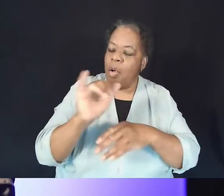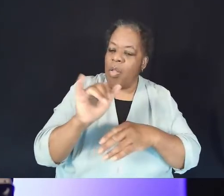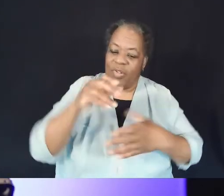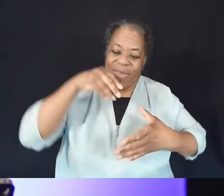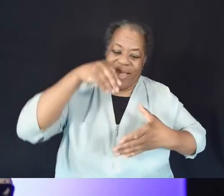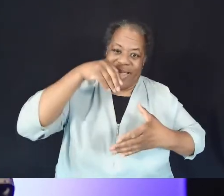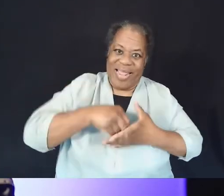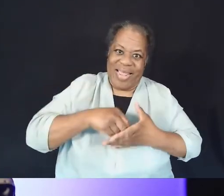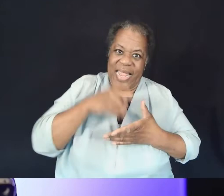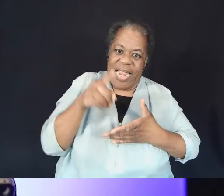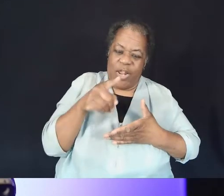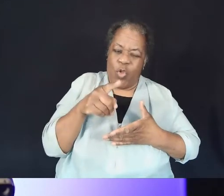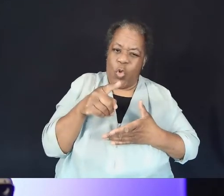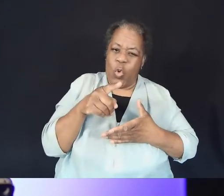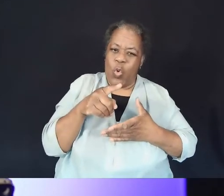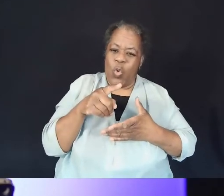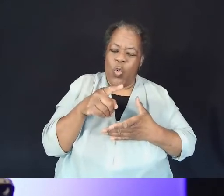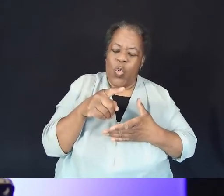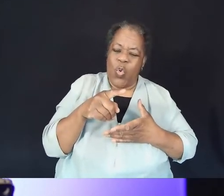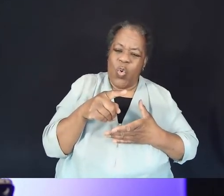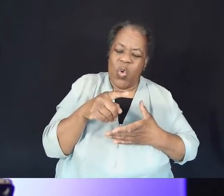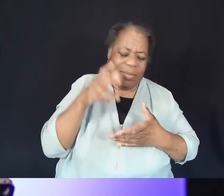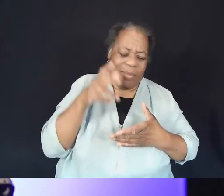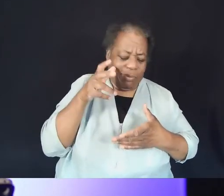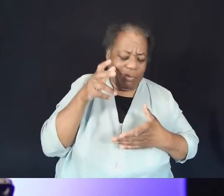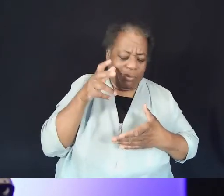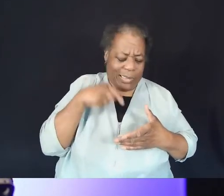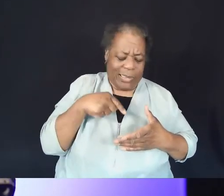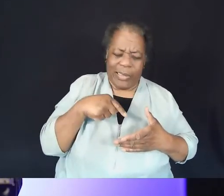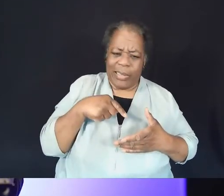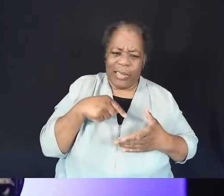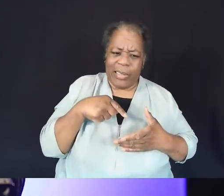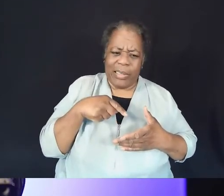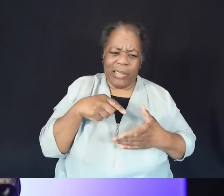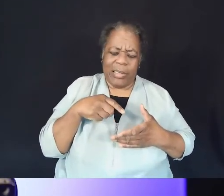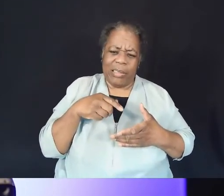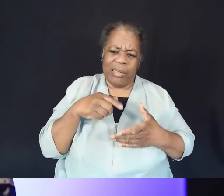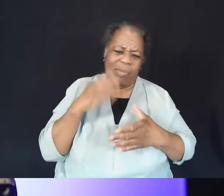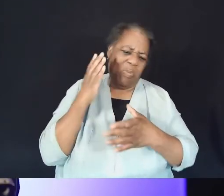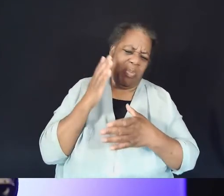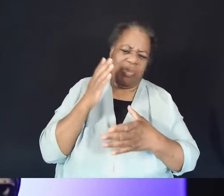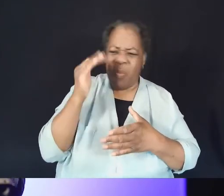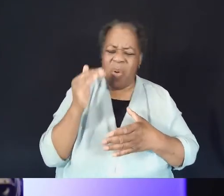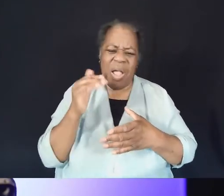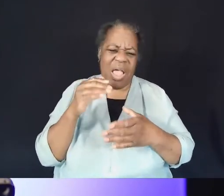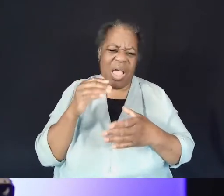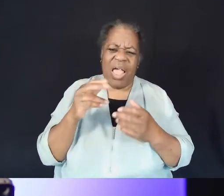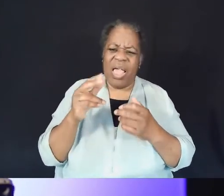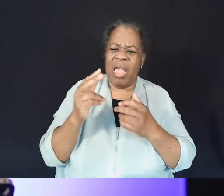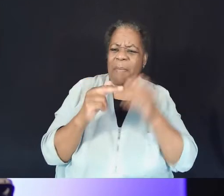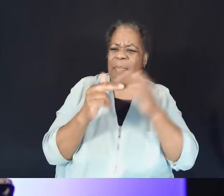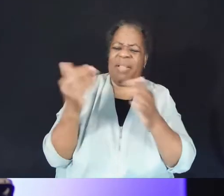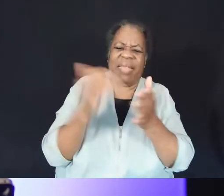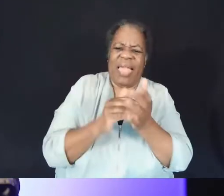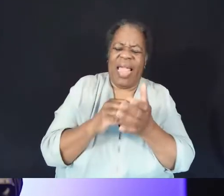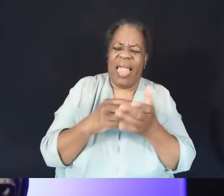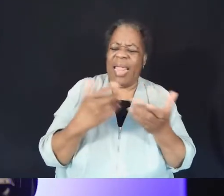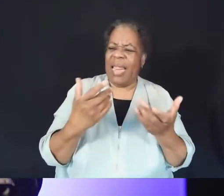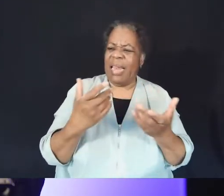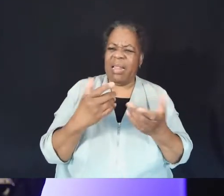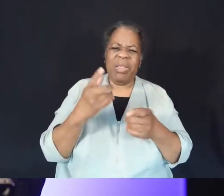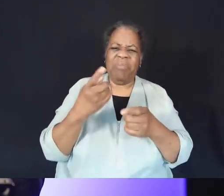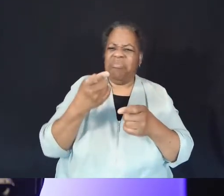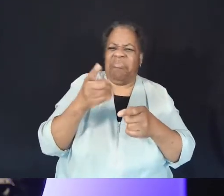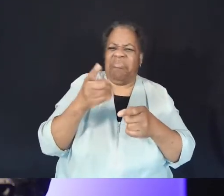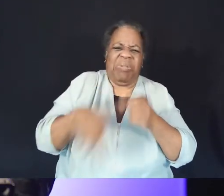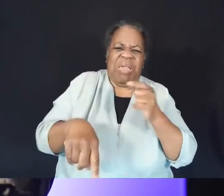that says, why bother rebuilding? The voice that says, who are you fooling? You can't do this. The one that brings